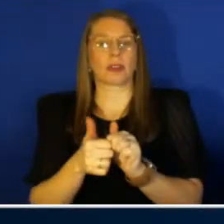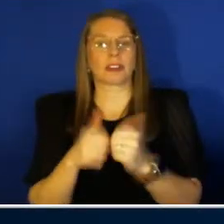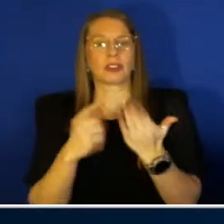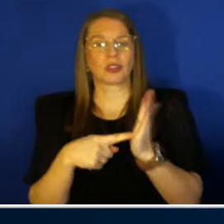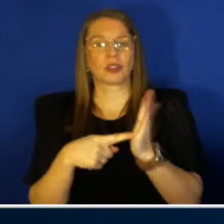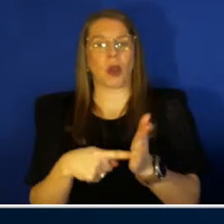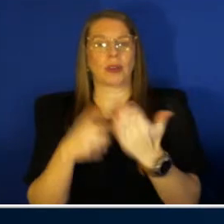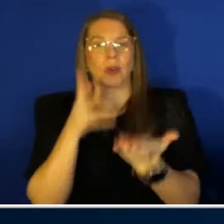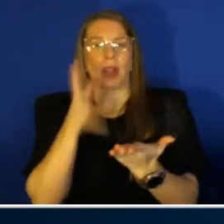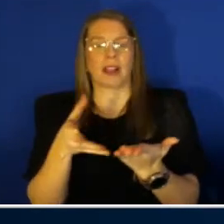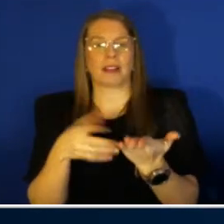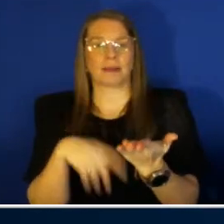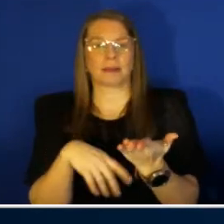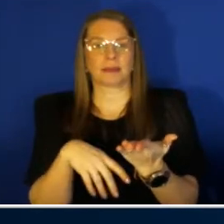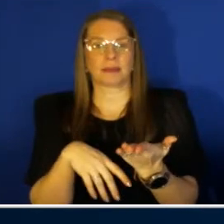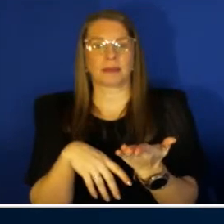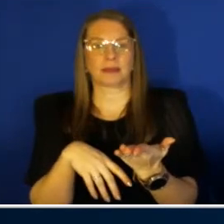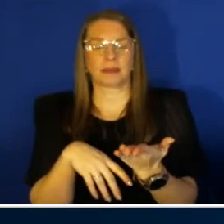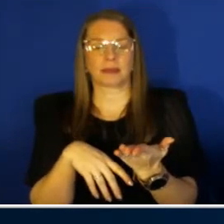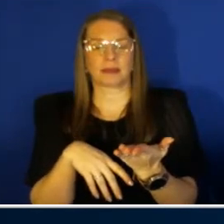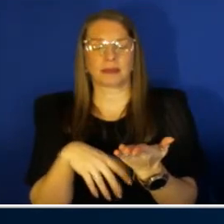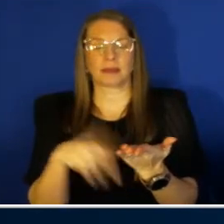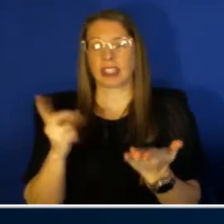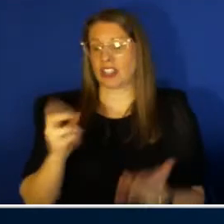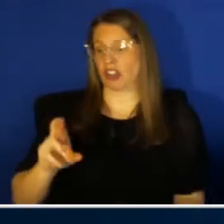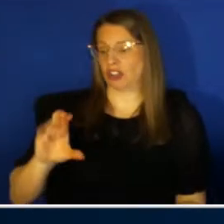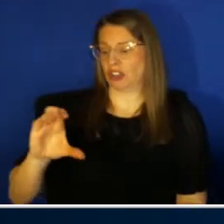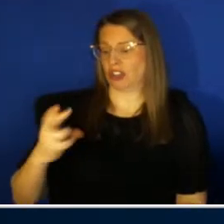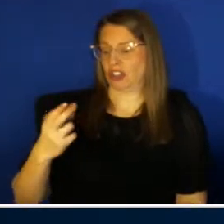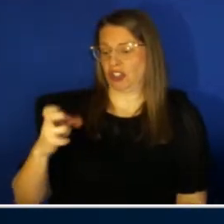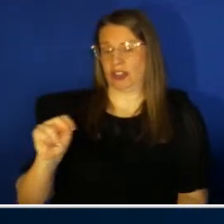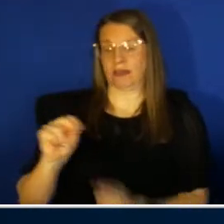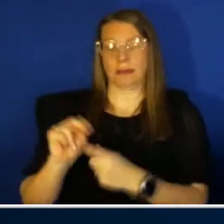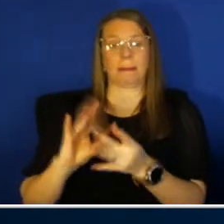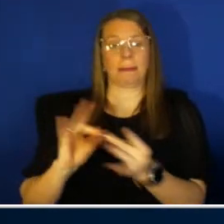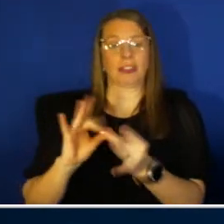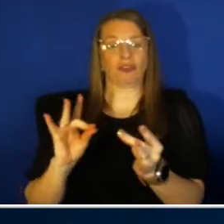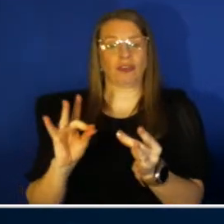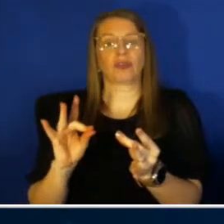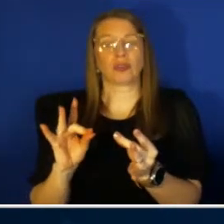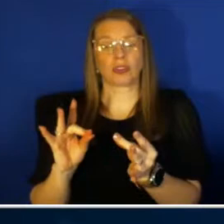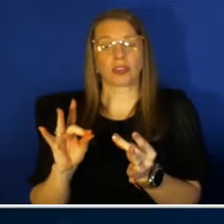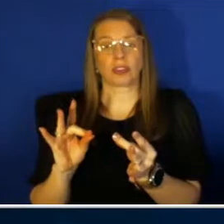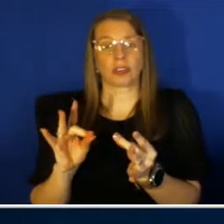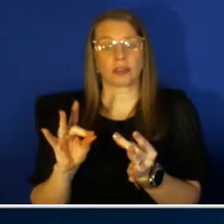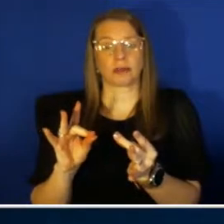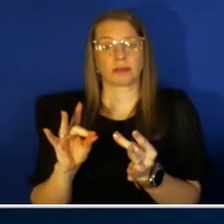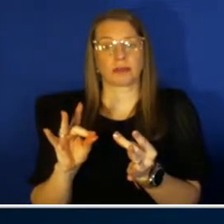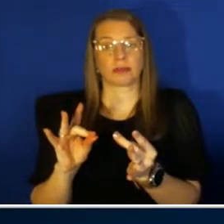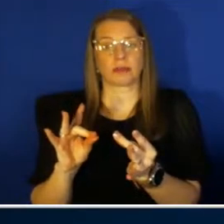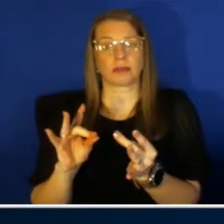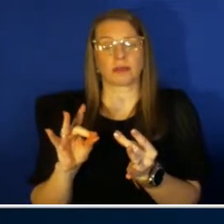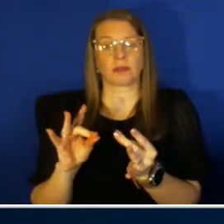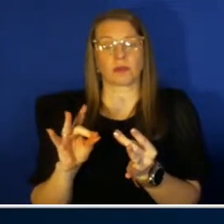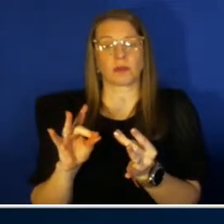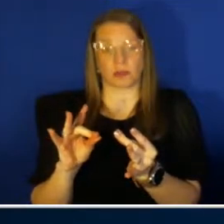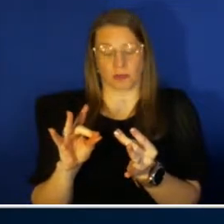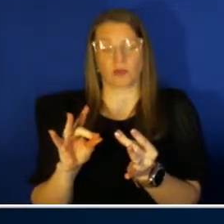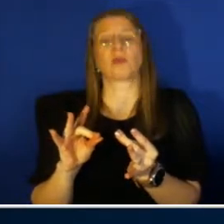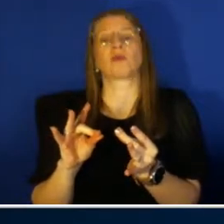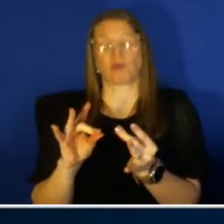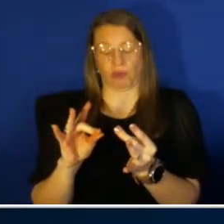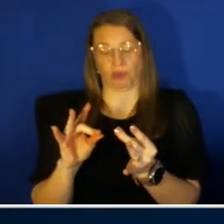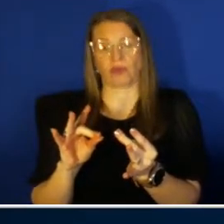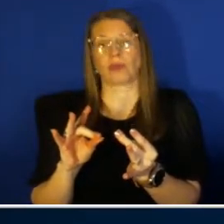so as Dr. Chen had mentioned, precisely the clinicaltrials.gov houses only treatment